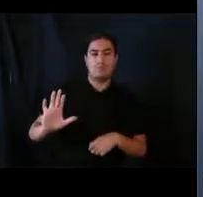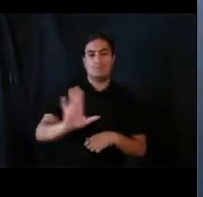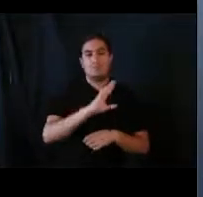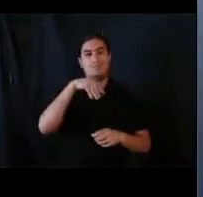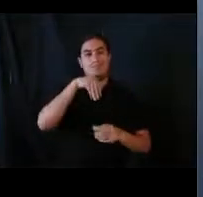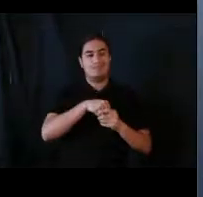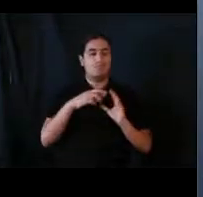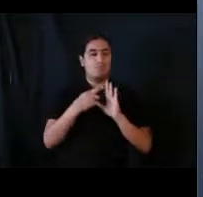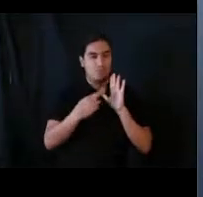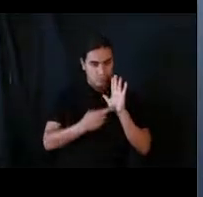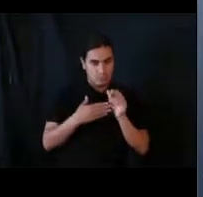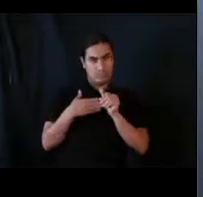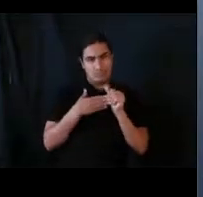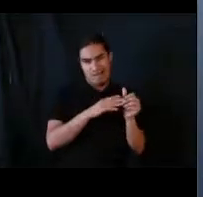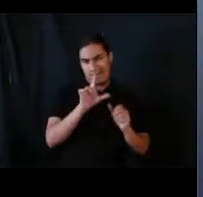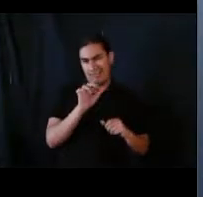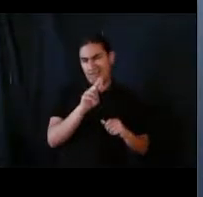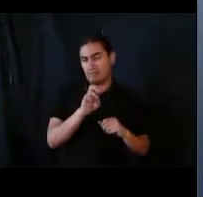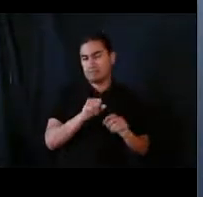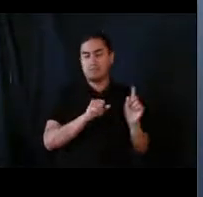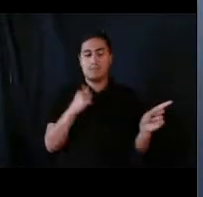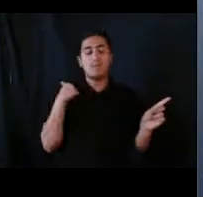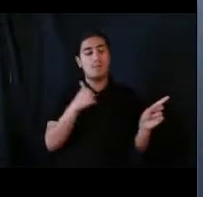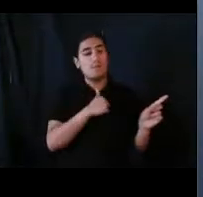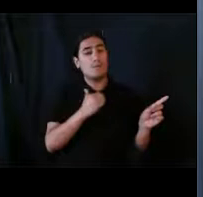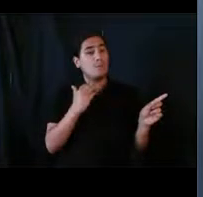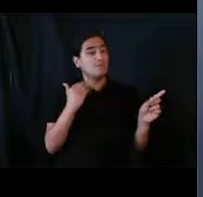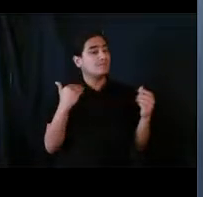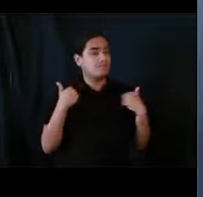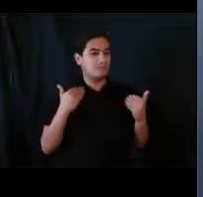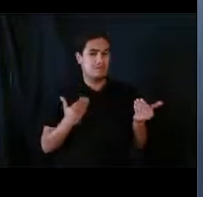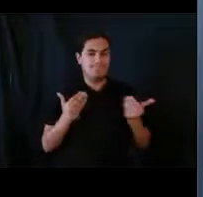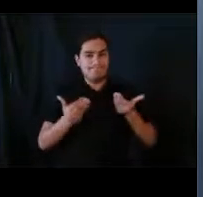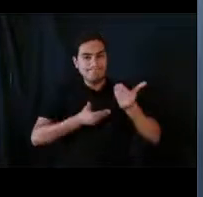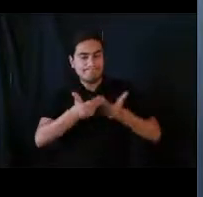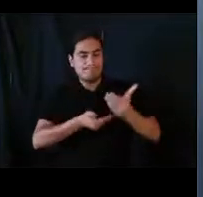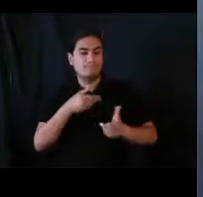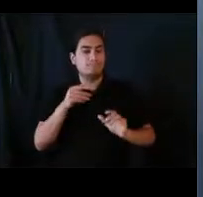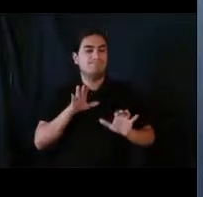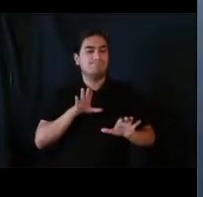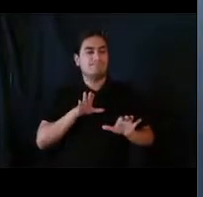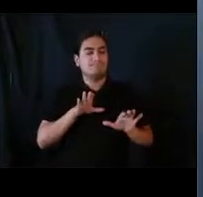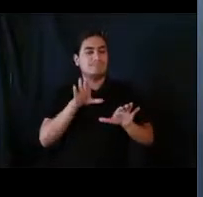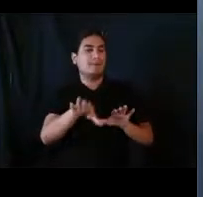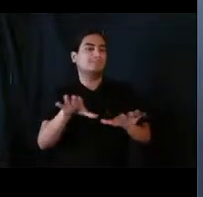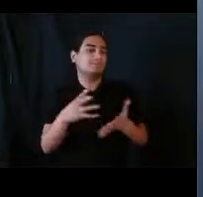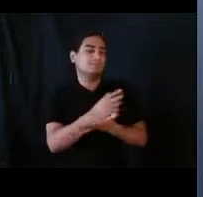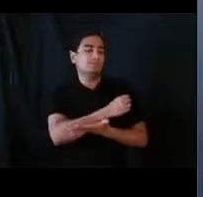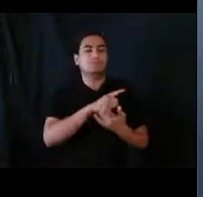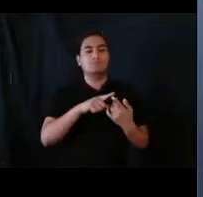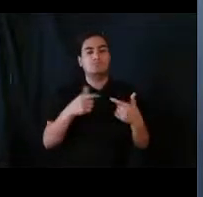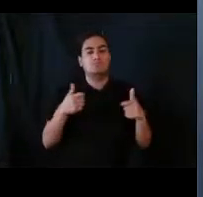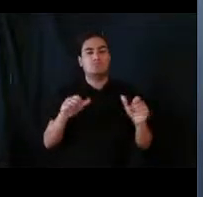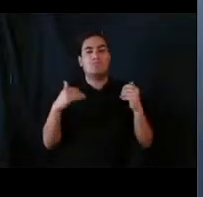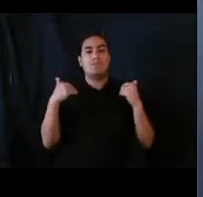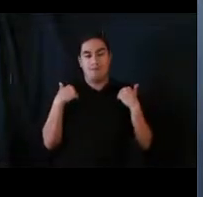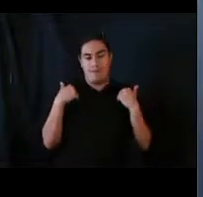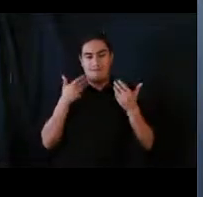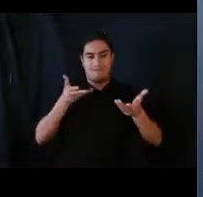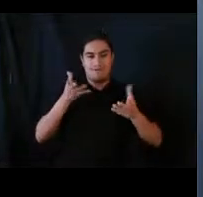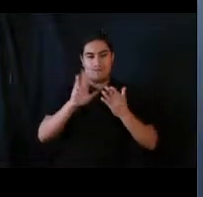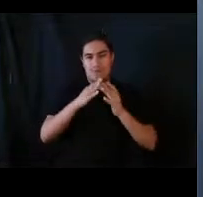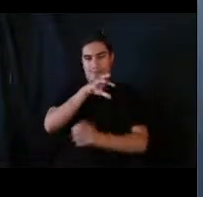guidelines i know we have taken steps to make sure that we have strong robust kind of community engagement